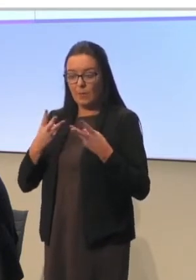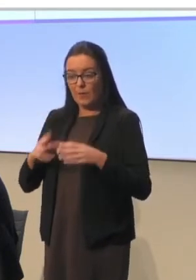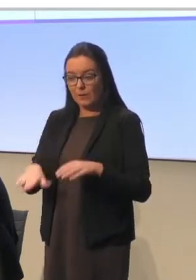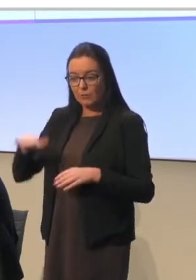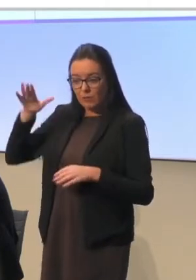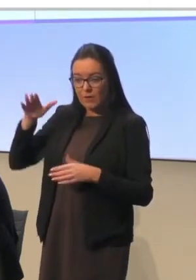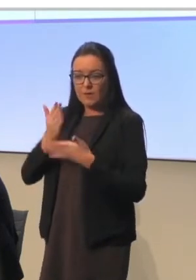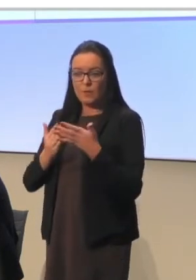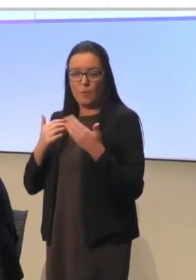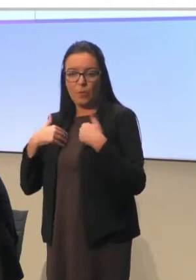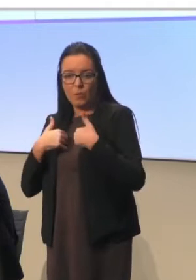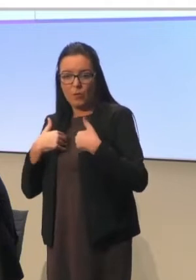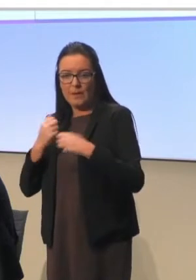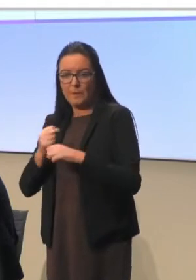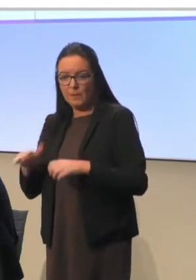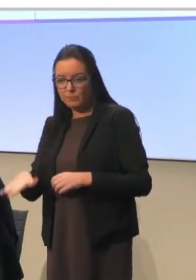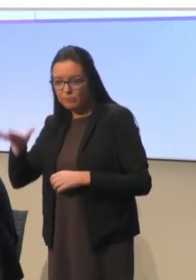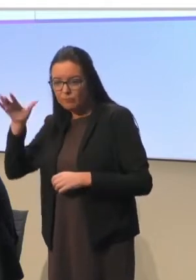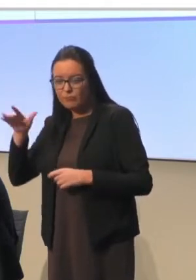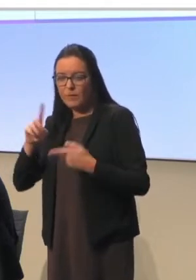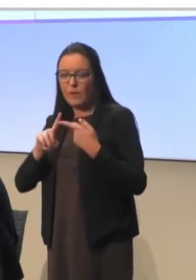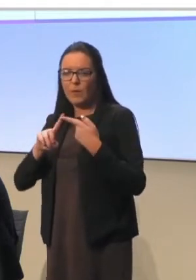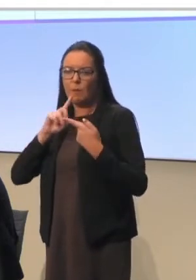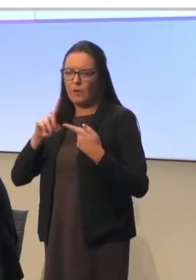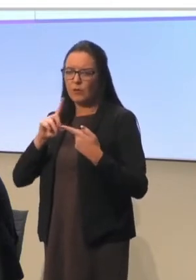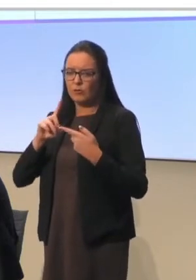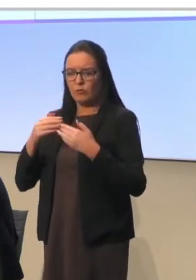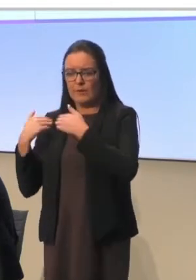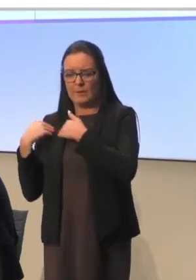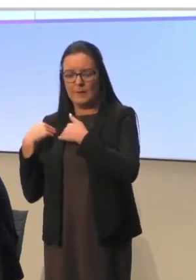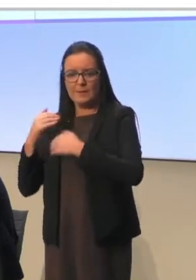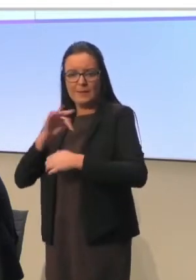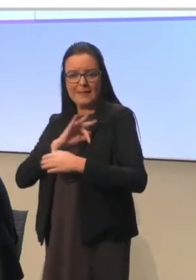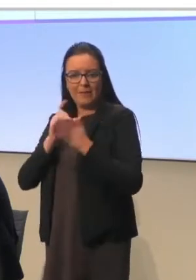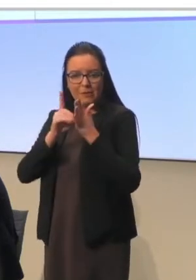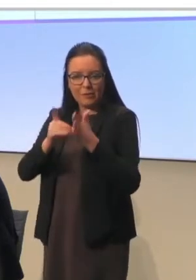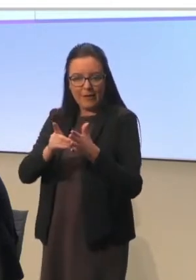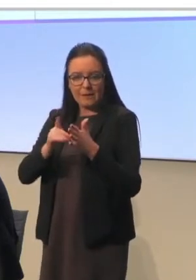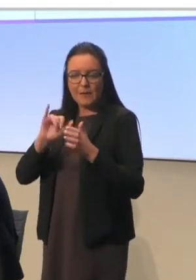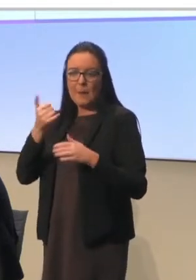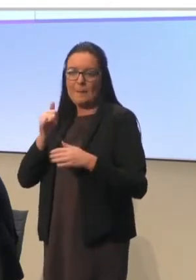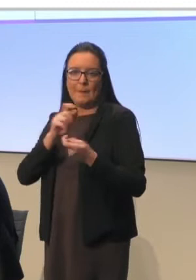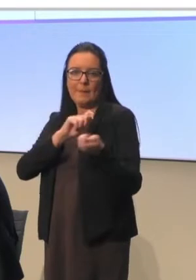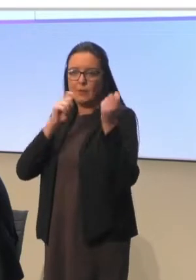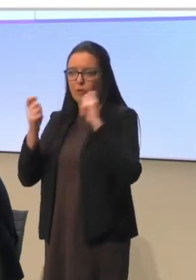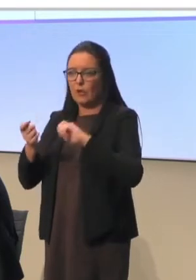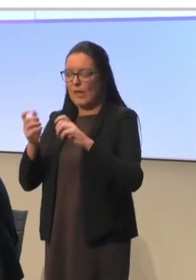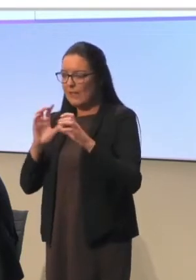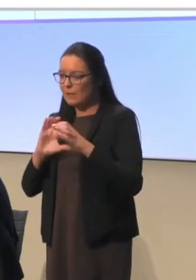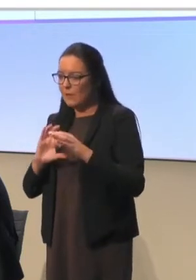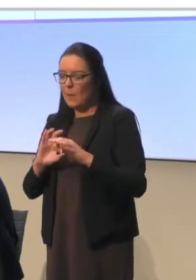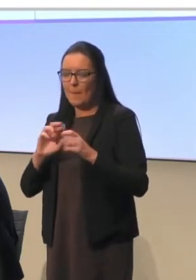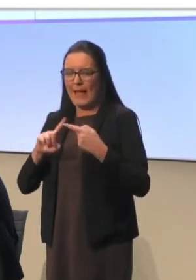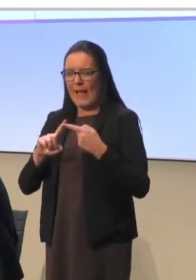up, about being responsible for their own self-direction, about dealing with change, about leaving home, about having to start from scratch with